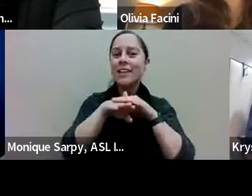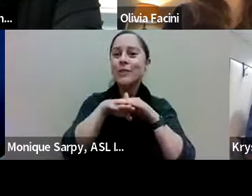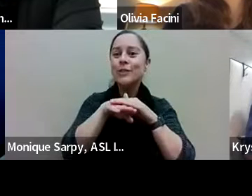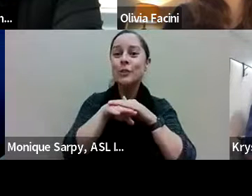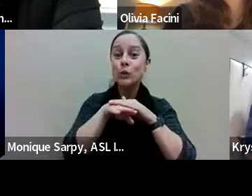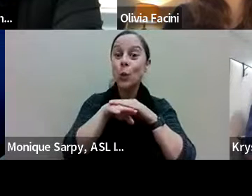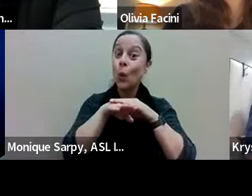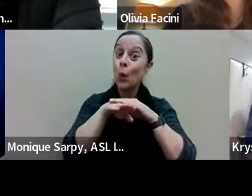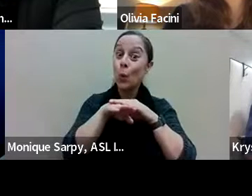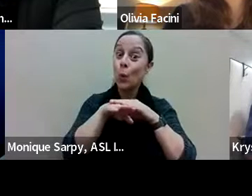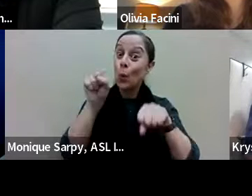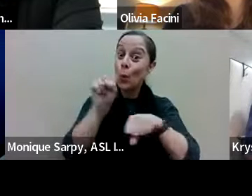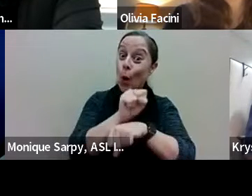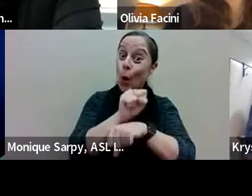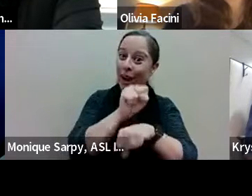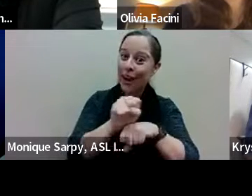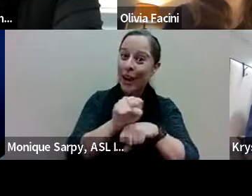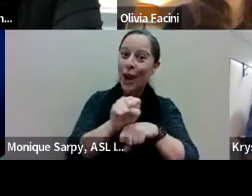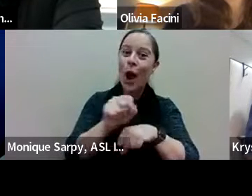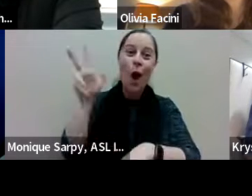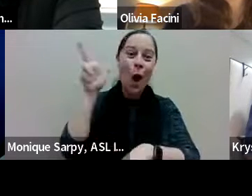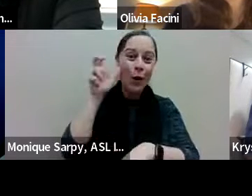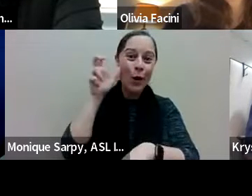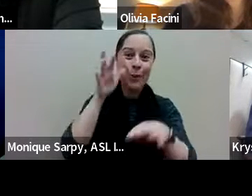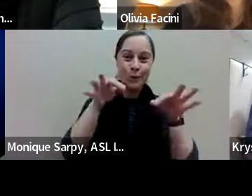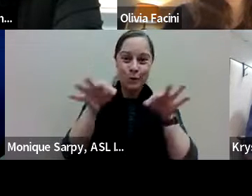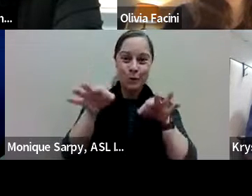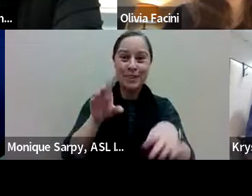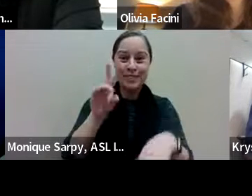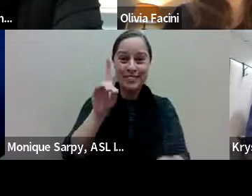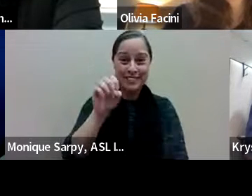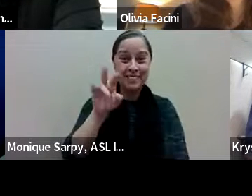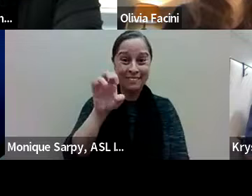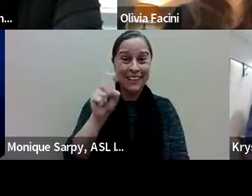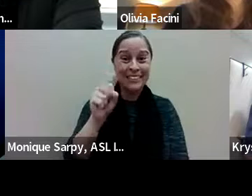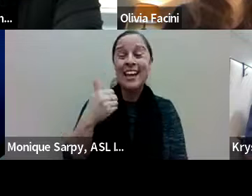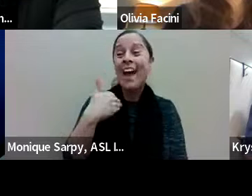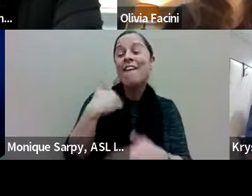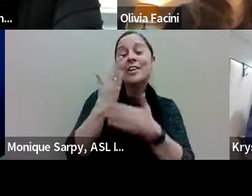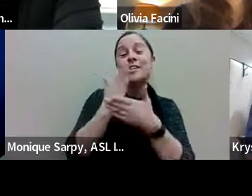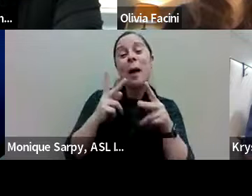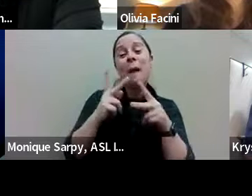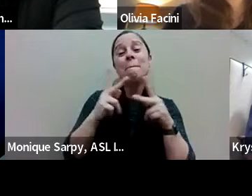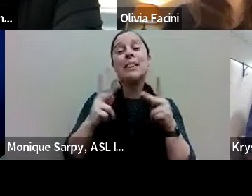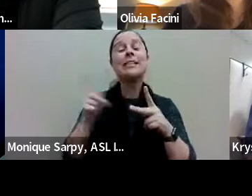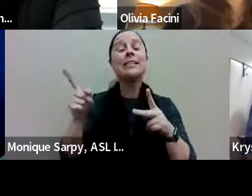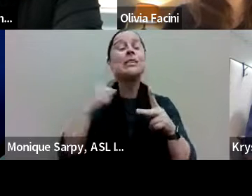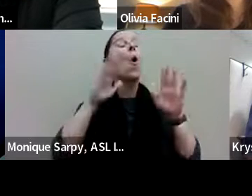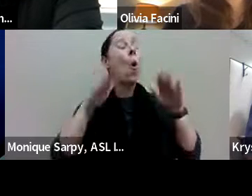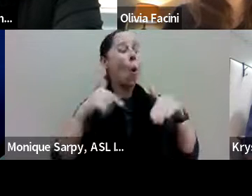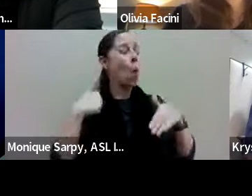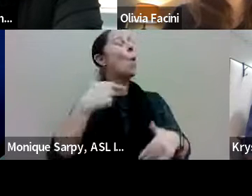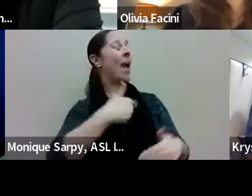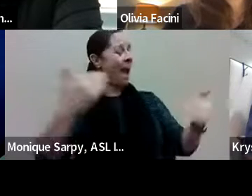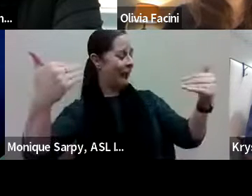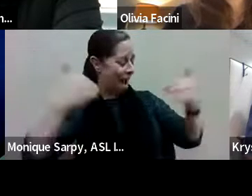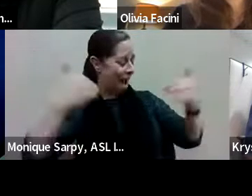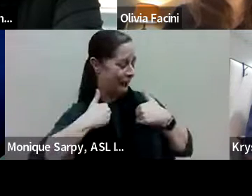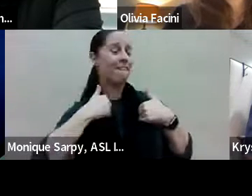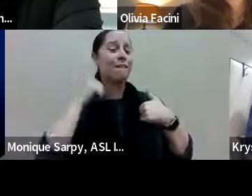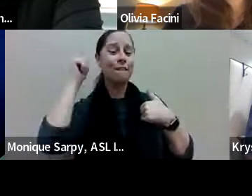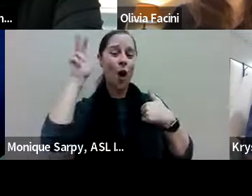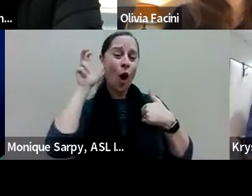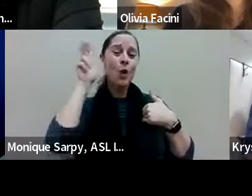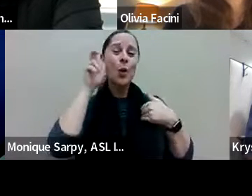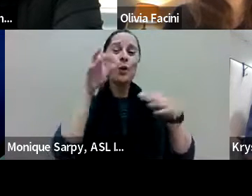audio descriptive devices, because there are some places that will say they have audio descriptive devices, and then